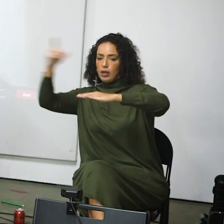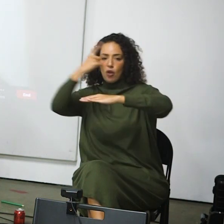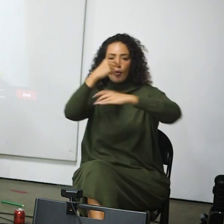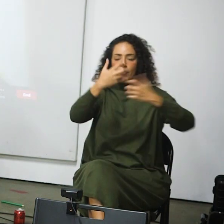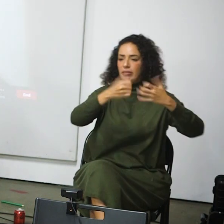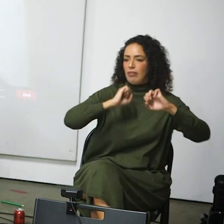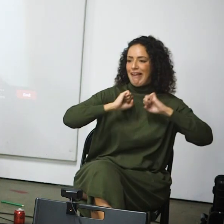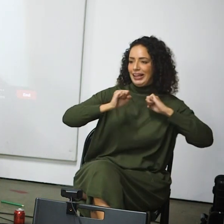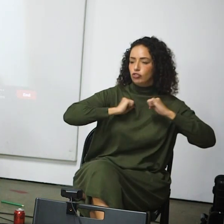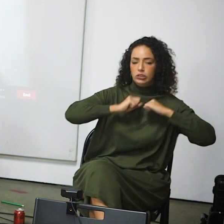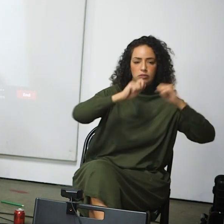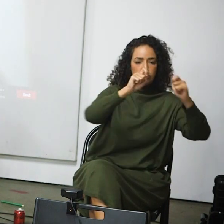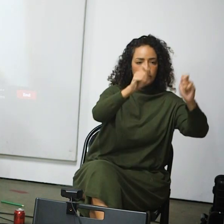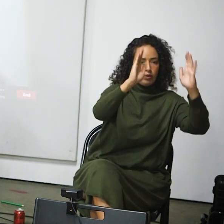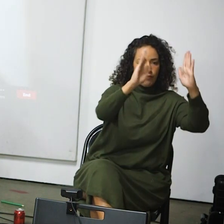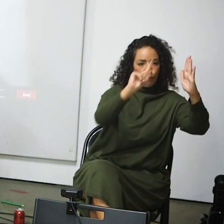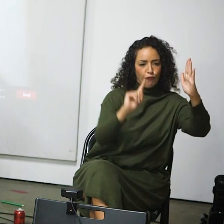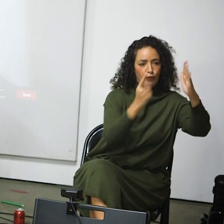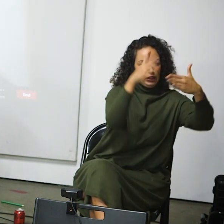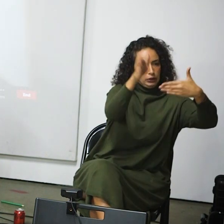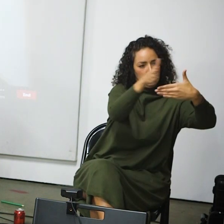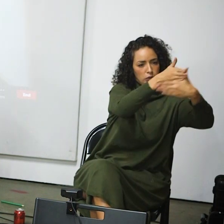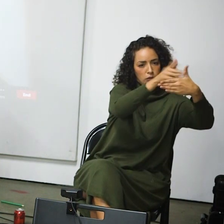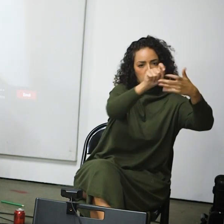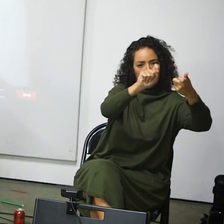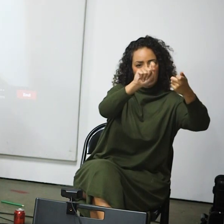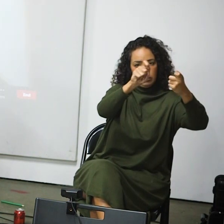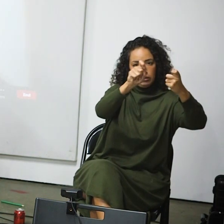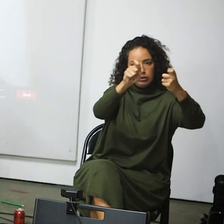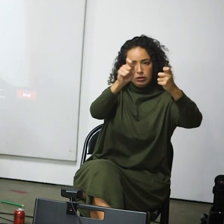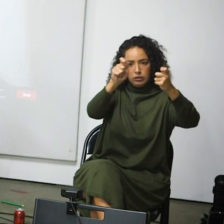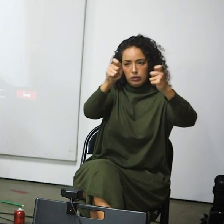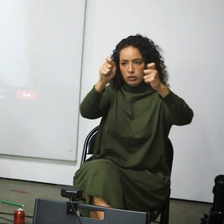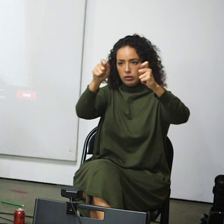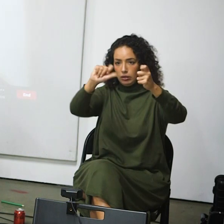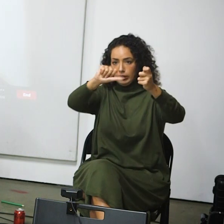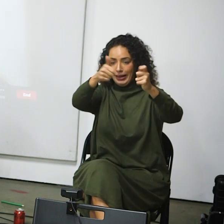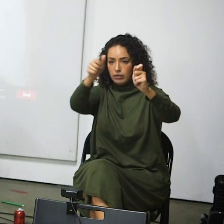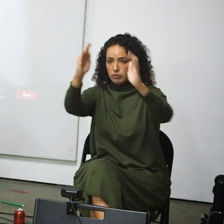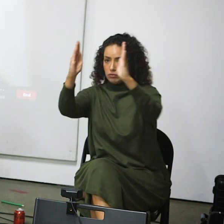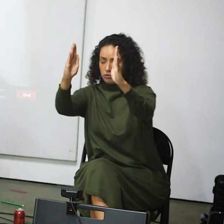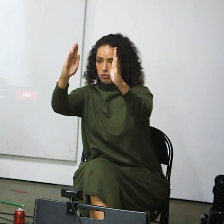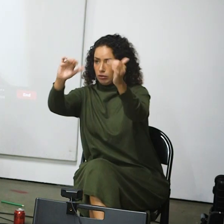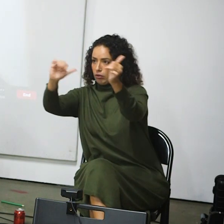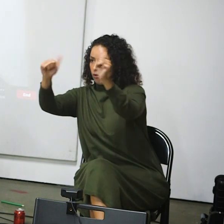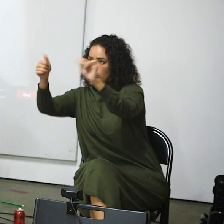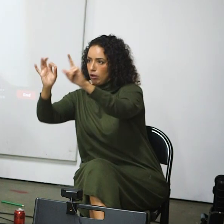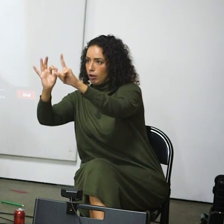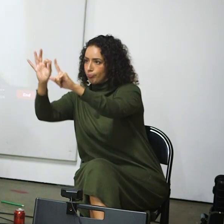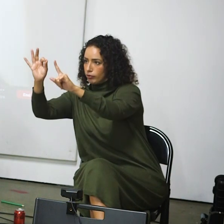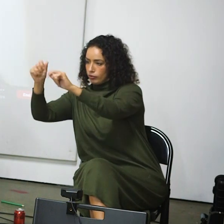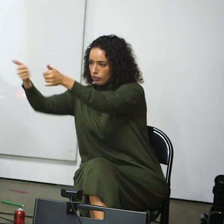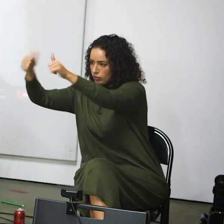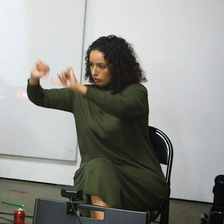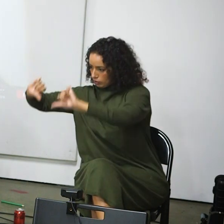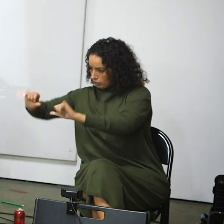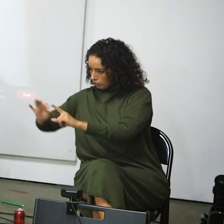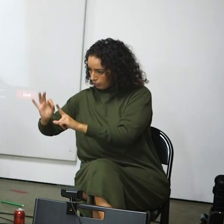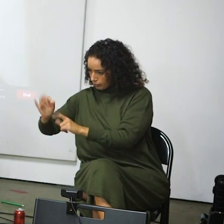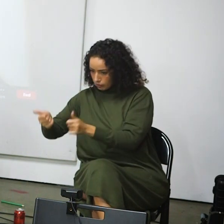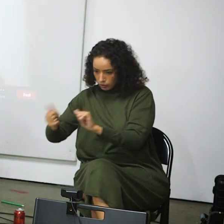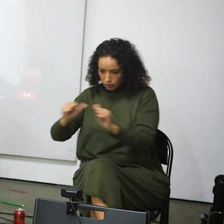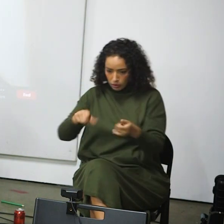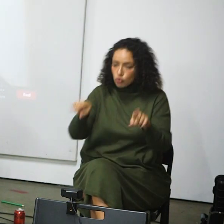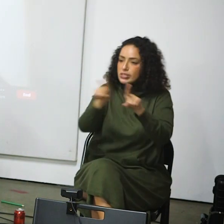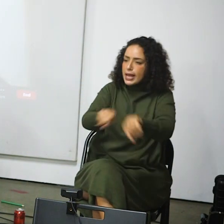together. And then on the other hand, there are these drawers where you open it and it's like, you know, folk magic, and you open it and there's